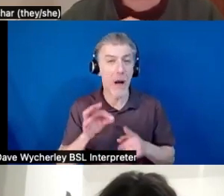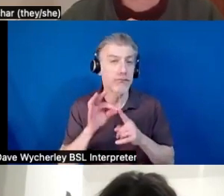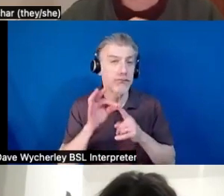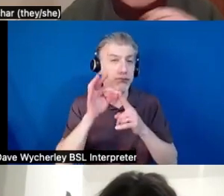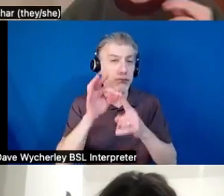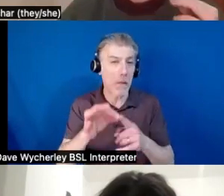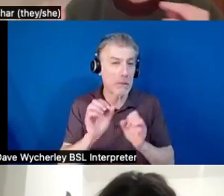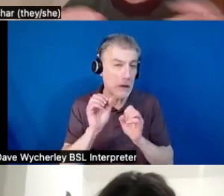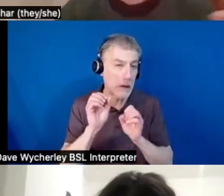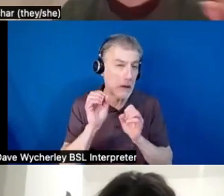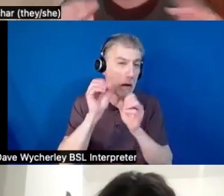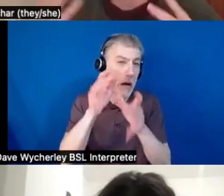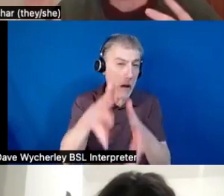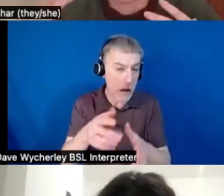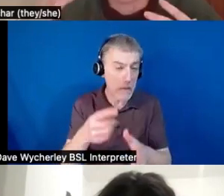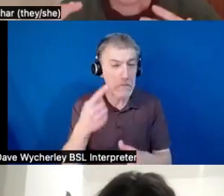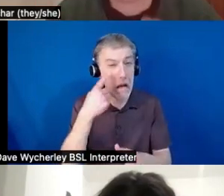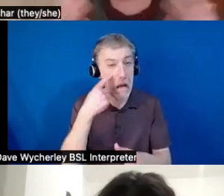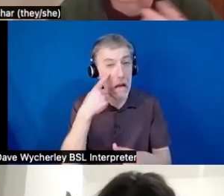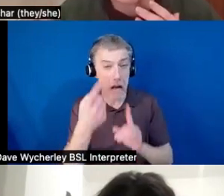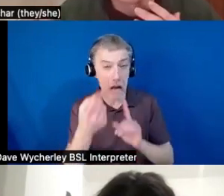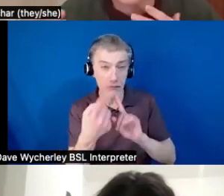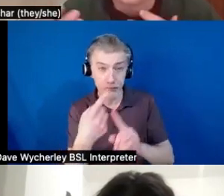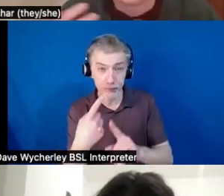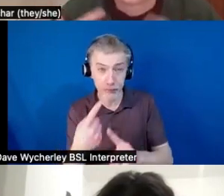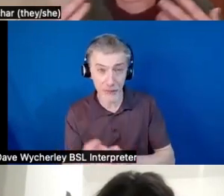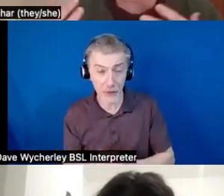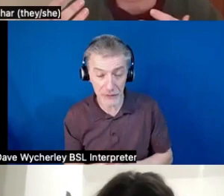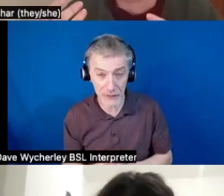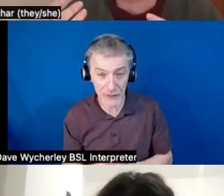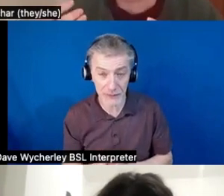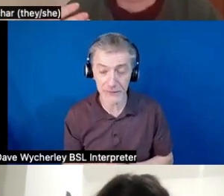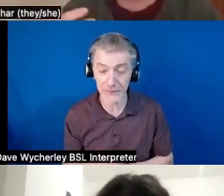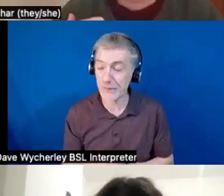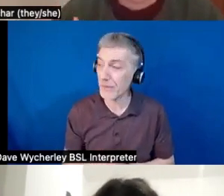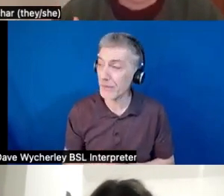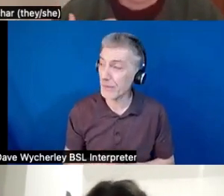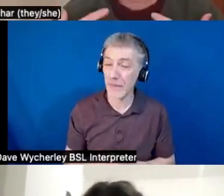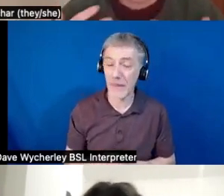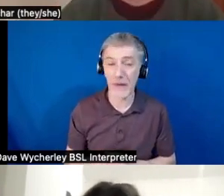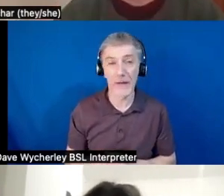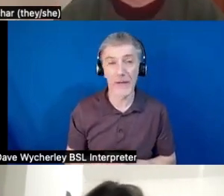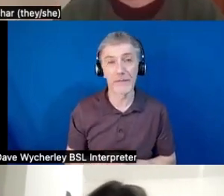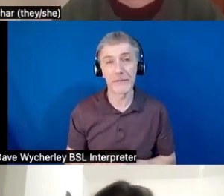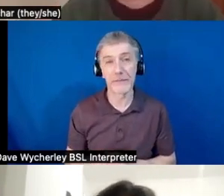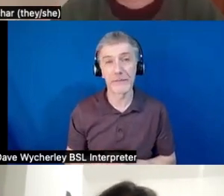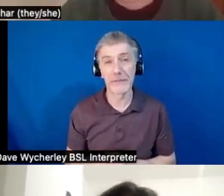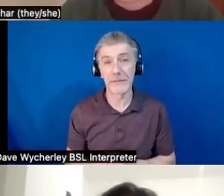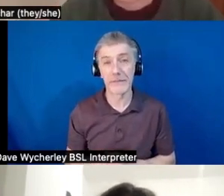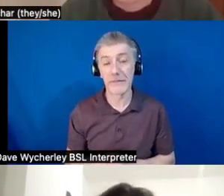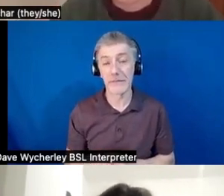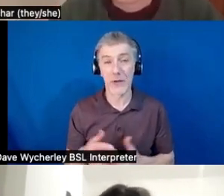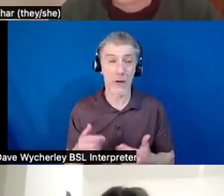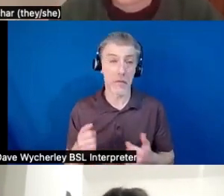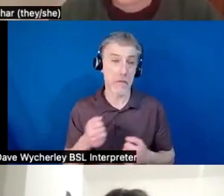how these kind of ideas might already be presenting themselves to you. So the questions that I've put together